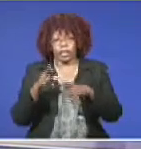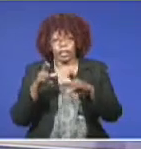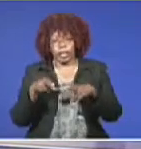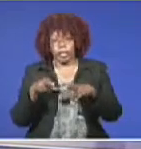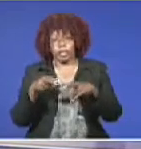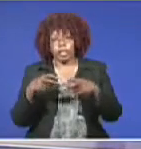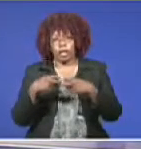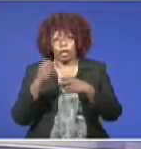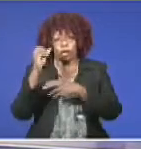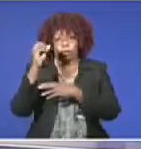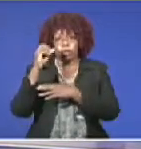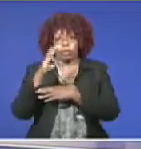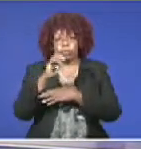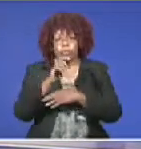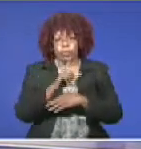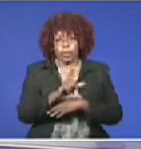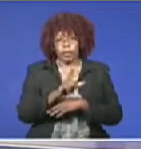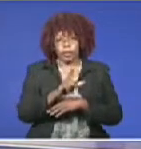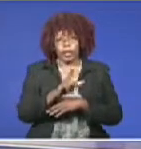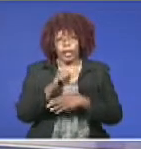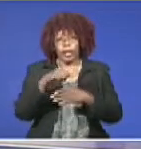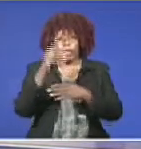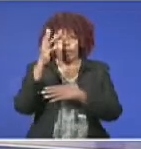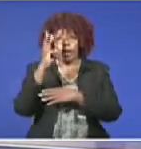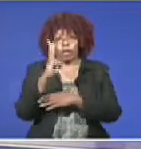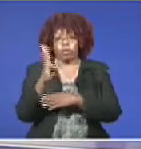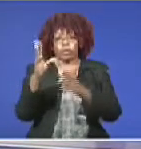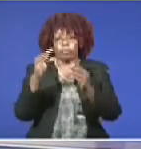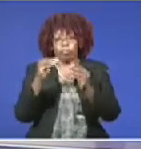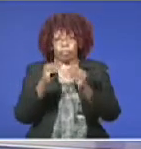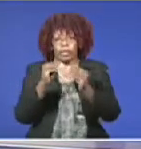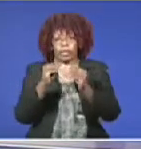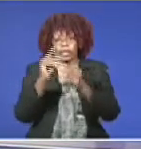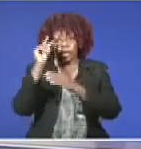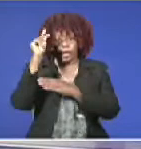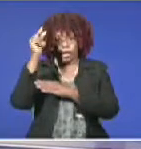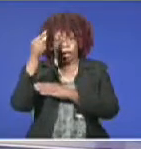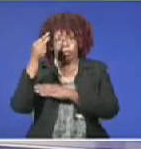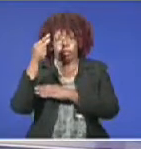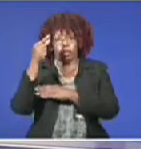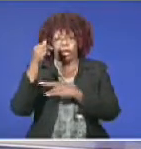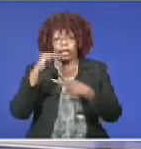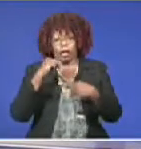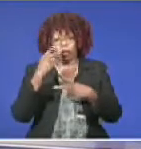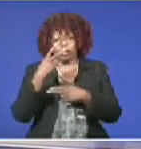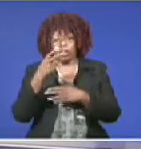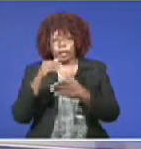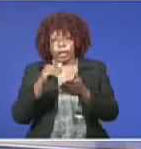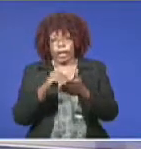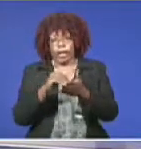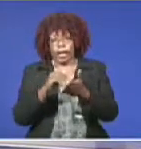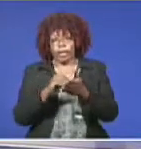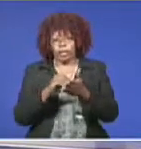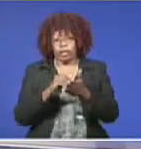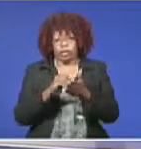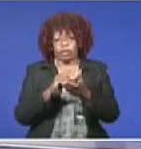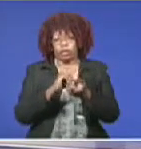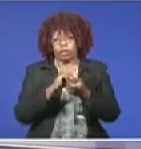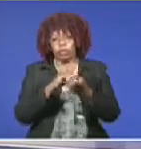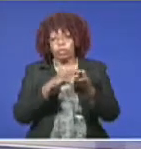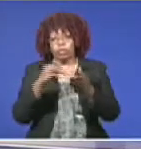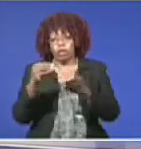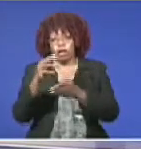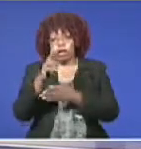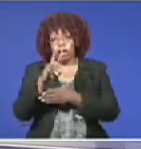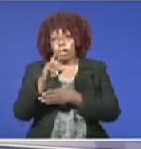After promising earlier this week during the Pinewood constituency meeting that the government will revisit the decision to waive VAT on